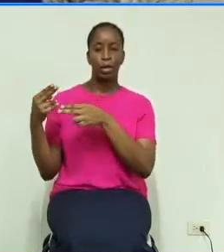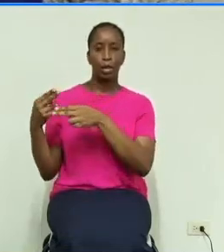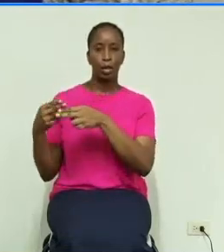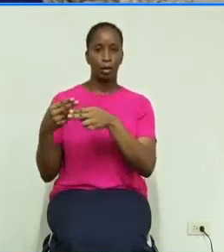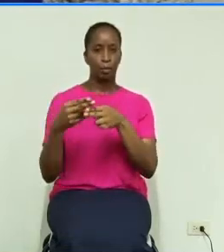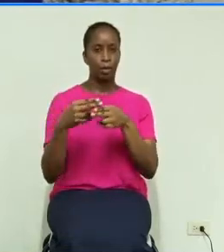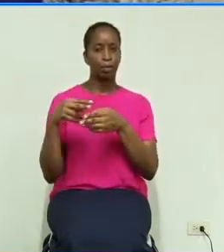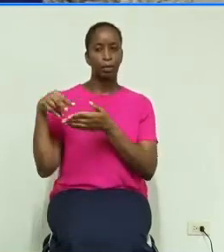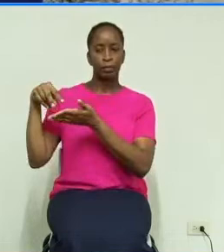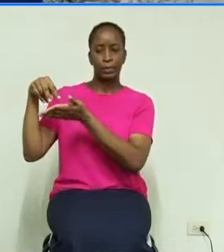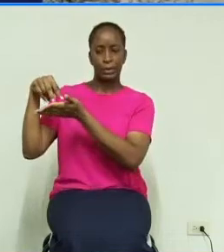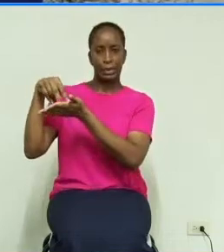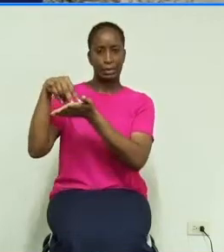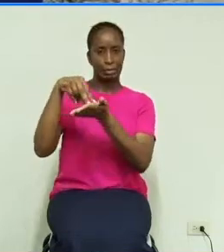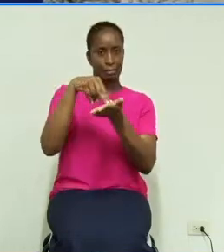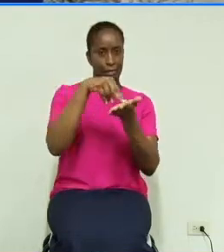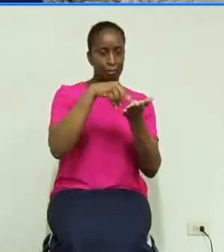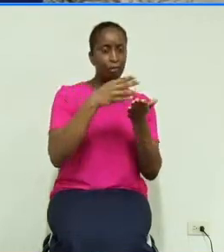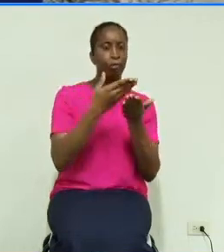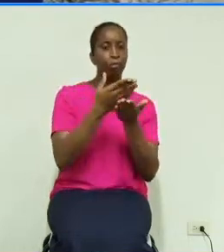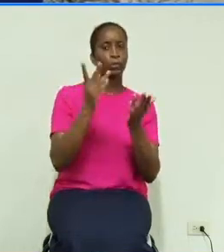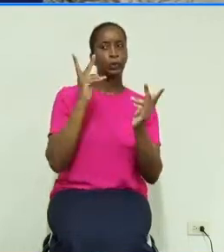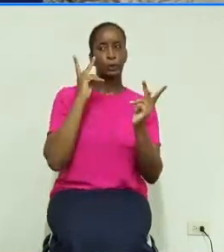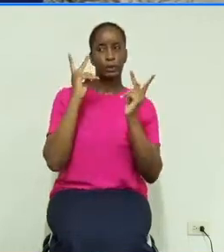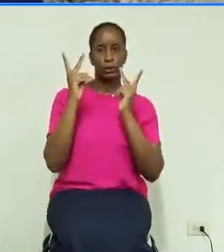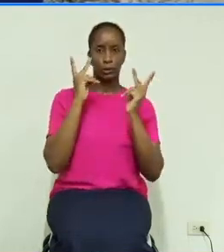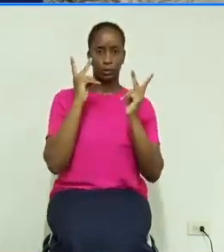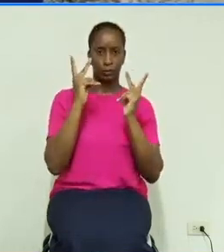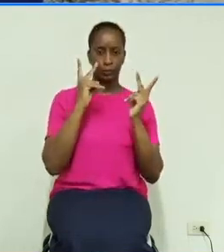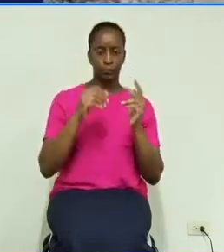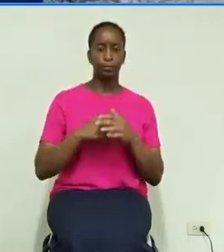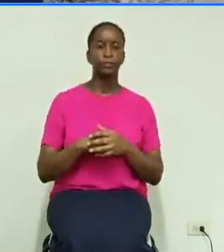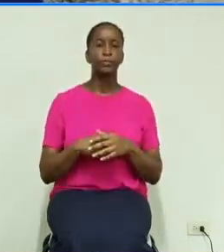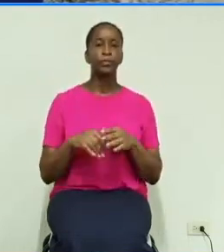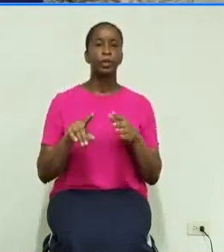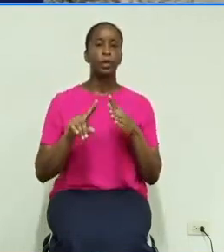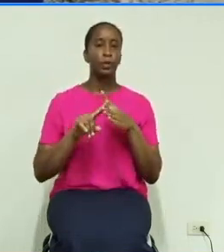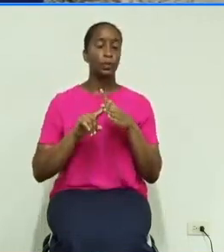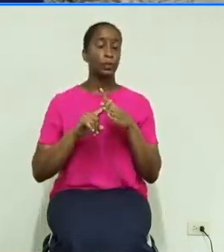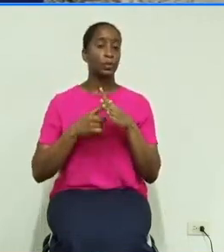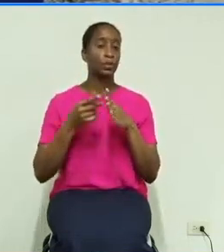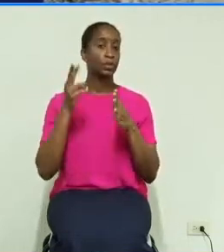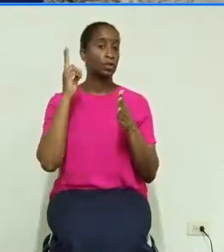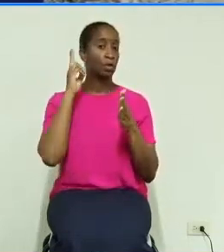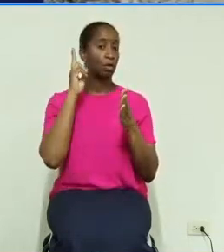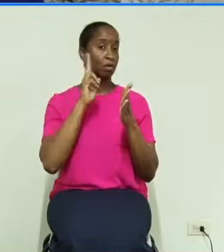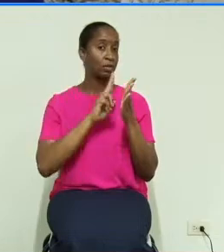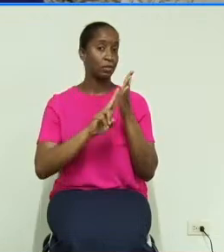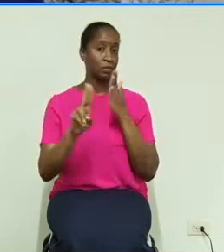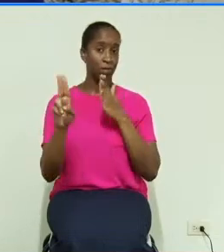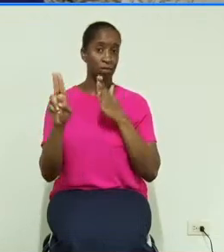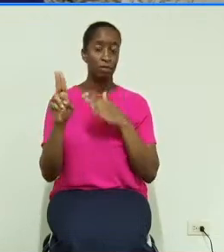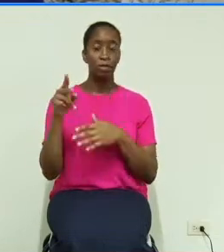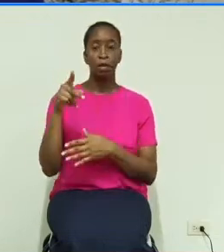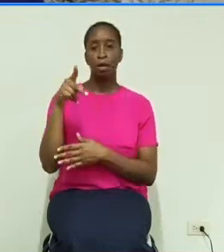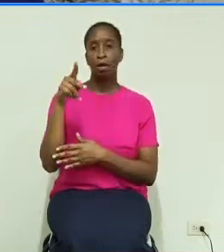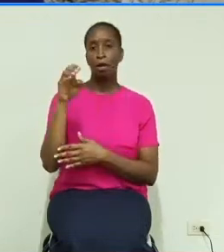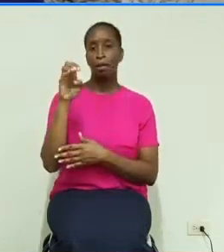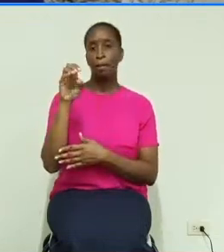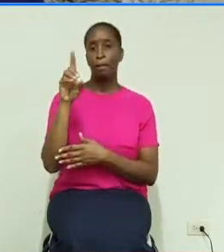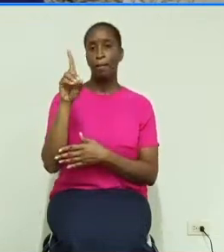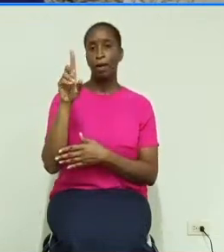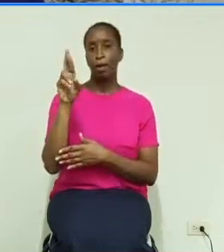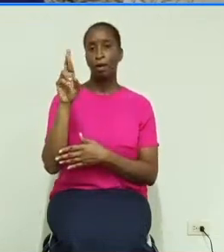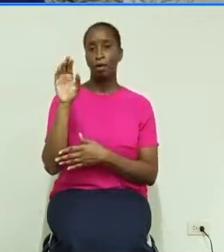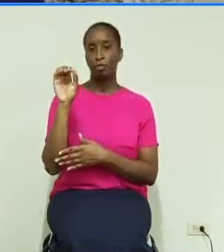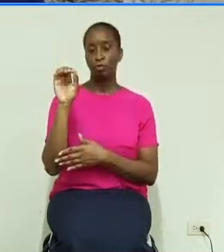think you've met everyone yet. I will start with our secretary, Pedro Eastman, the Clerk of Parliament, Attorney